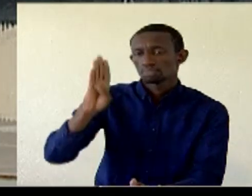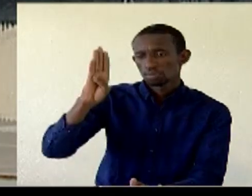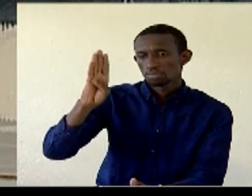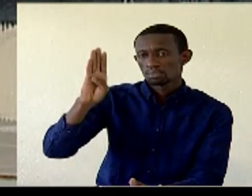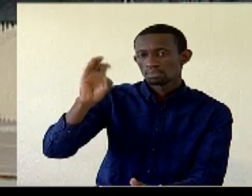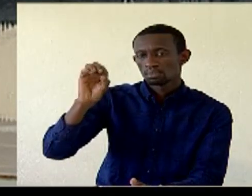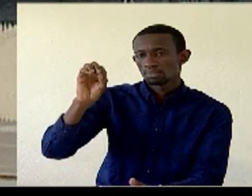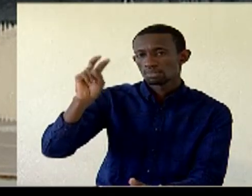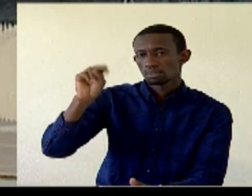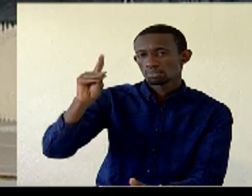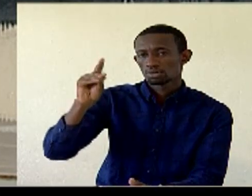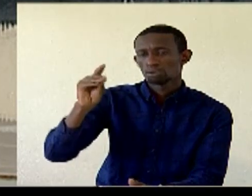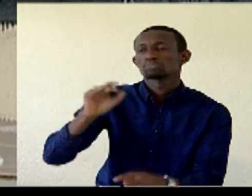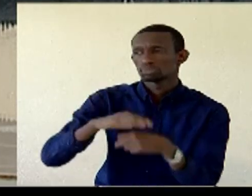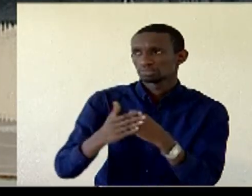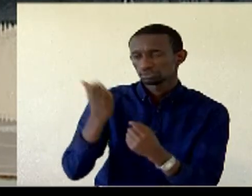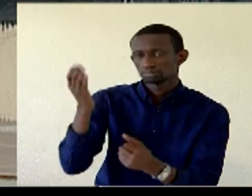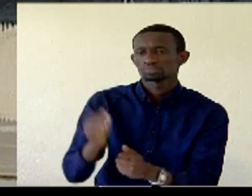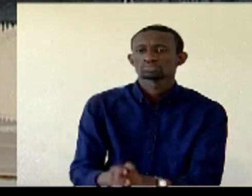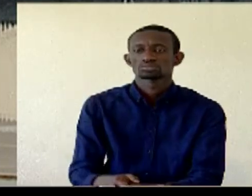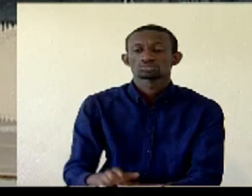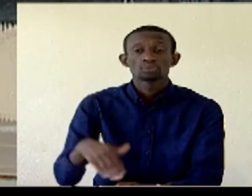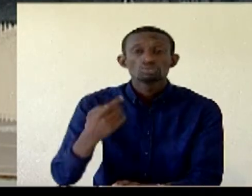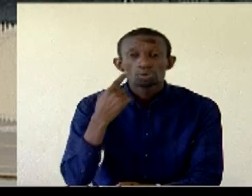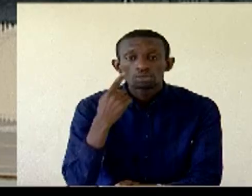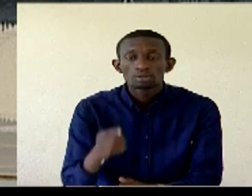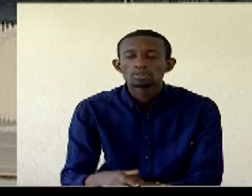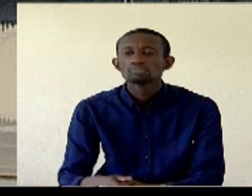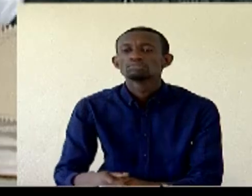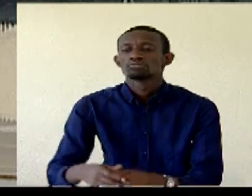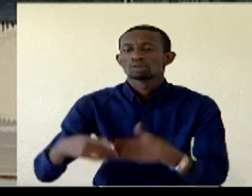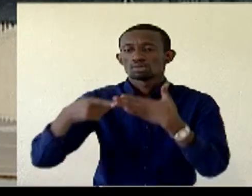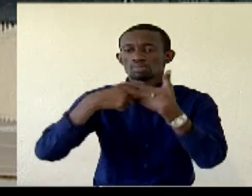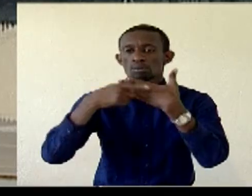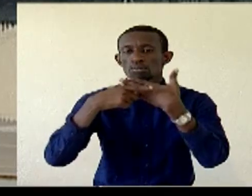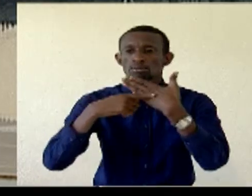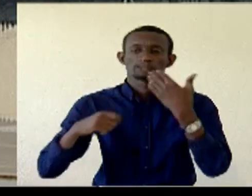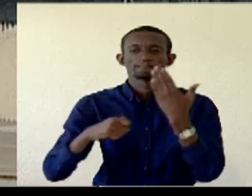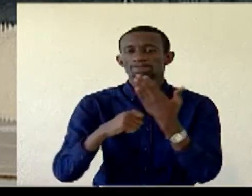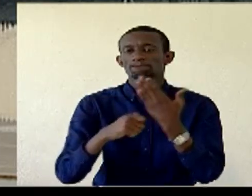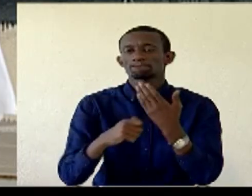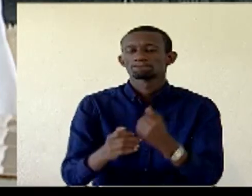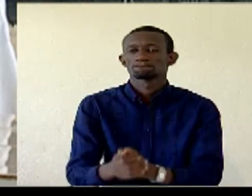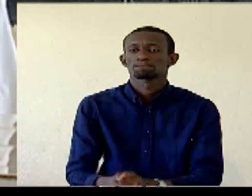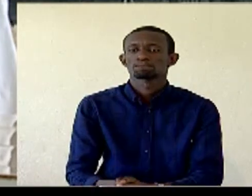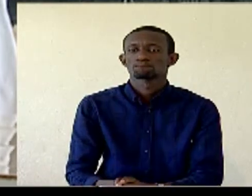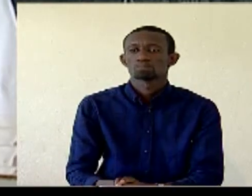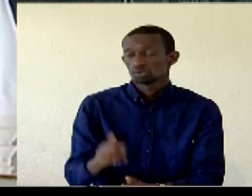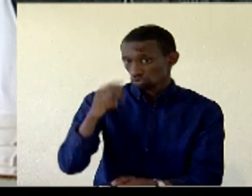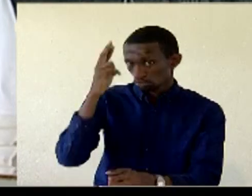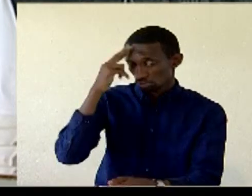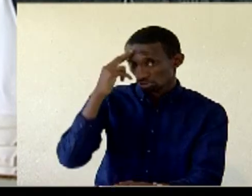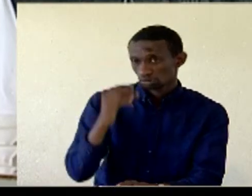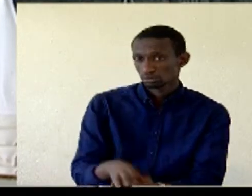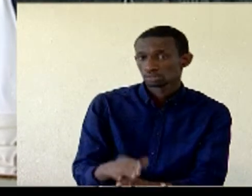now forms here. Now we will have a negative charge forming over there. Remember,